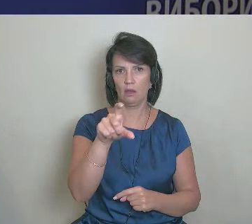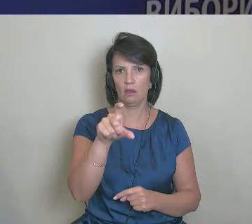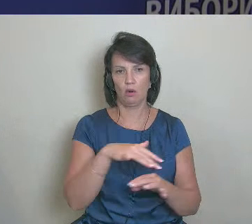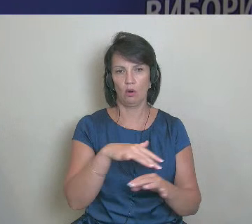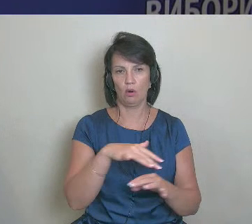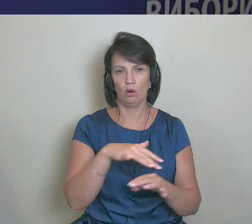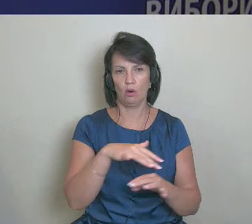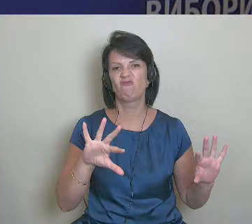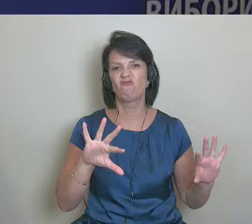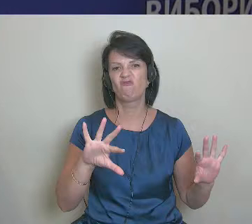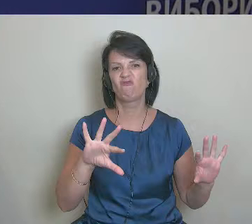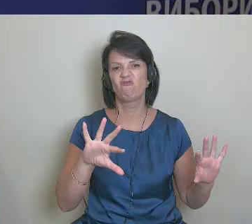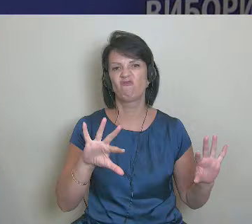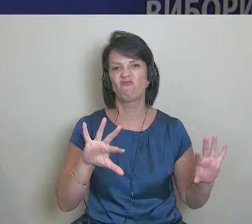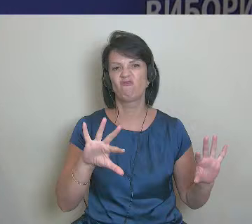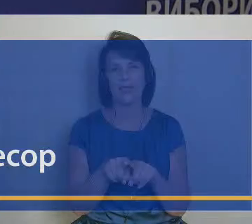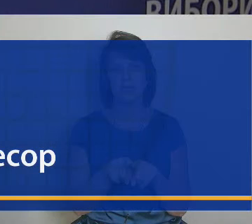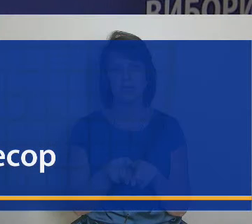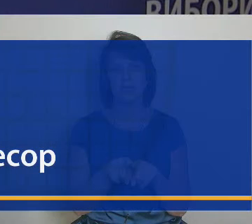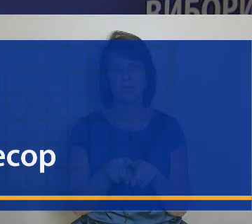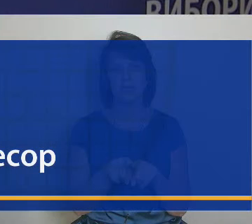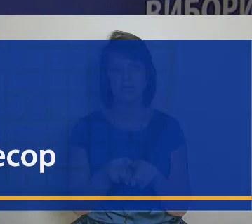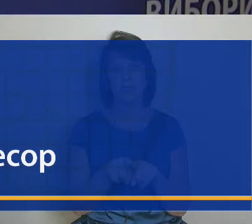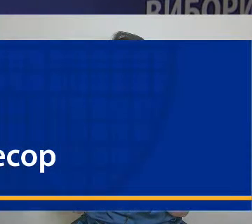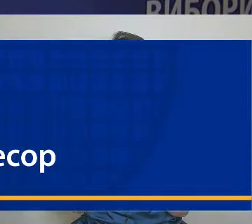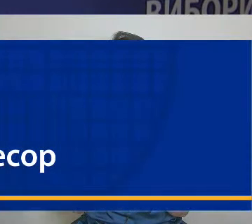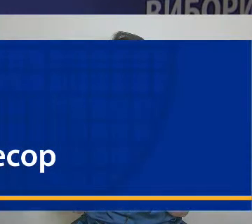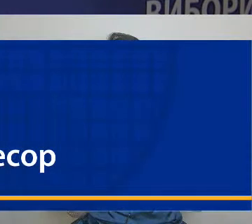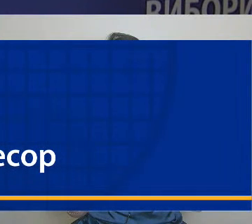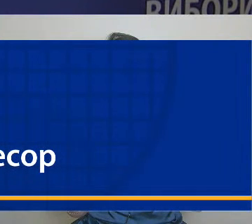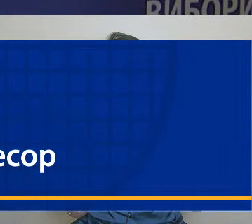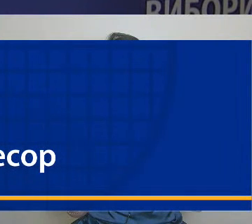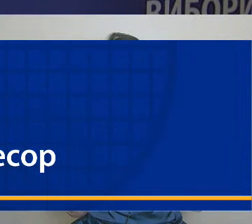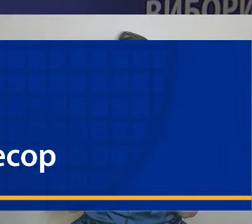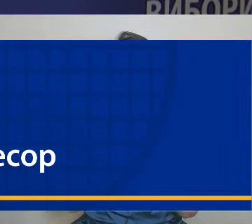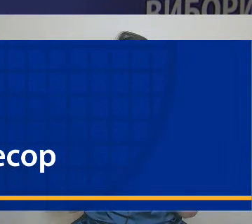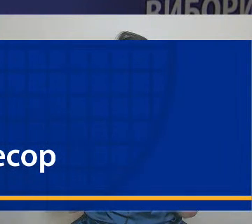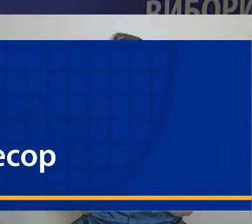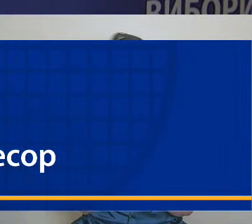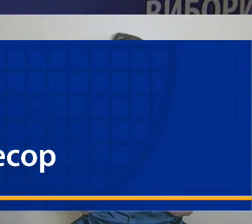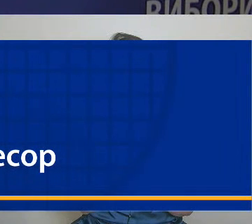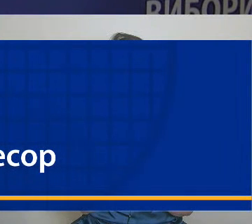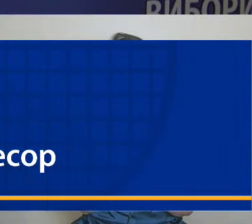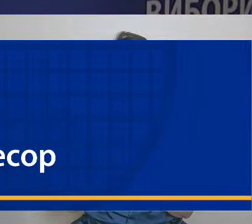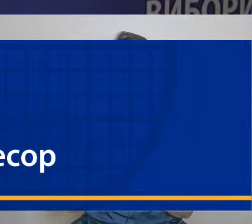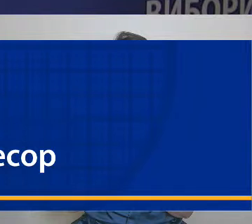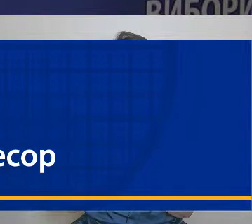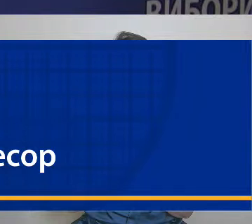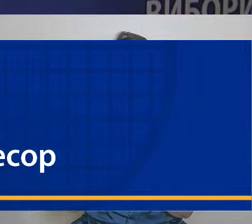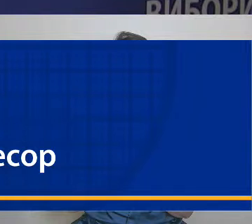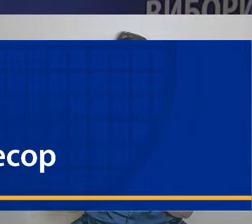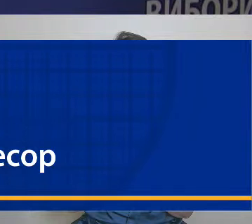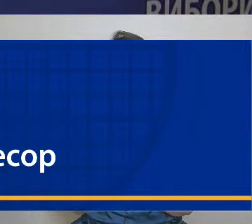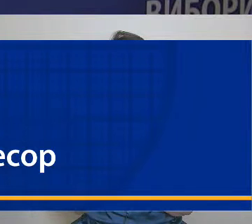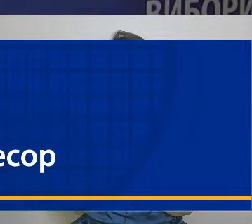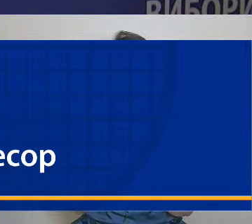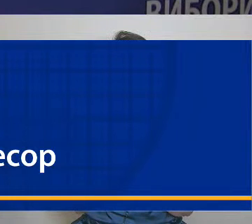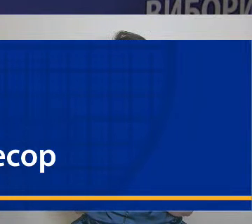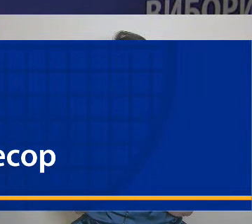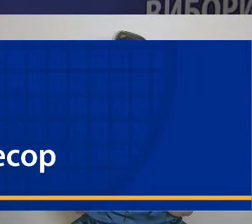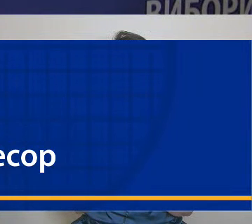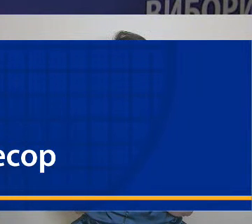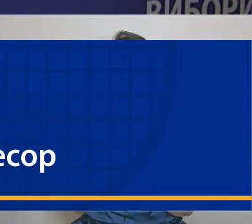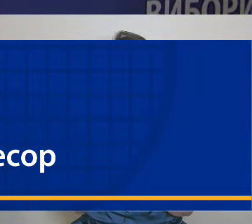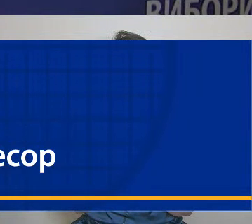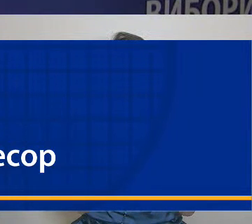communities that made some of the communities unhappy, and we can hear some instigation not to take part in the elections even on